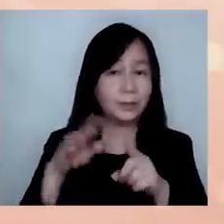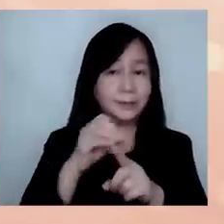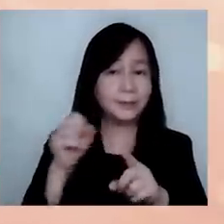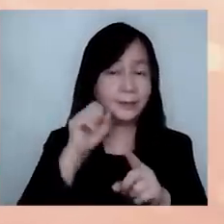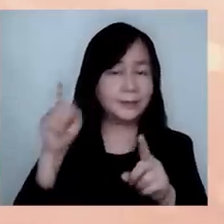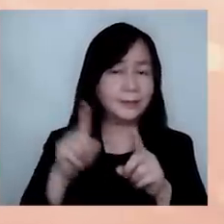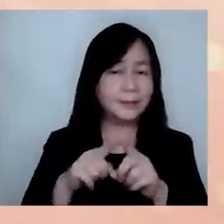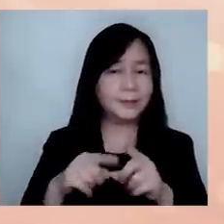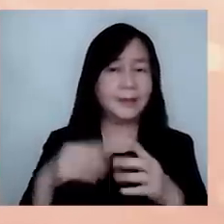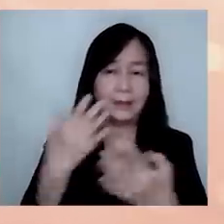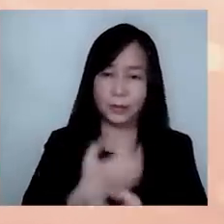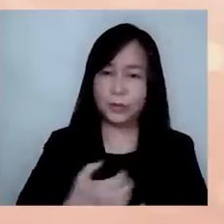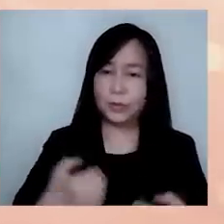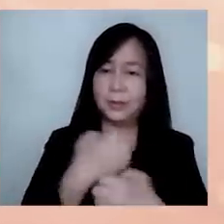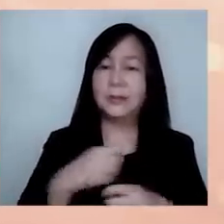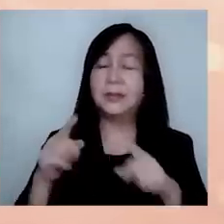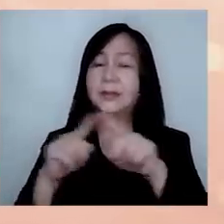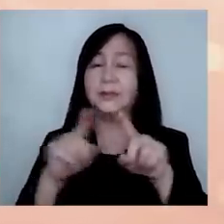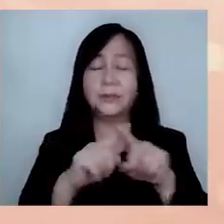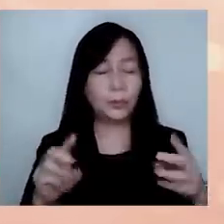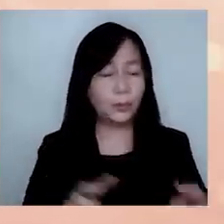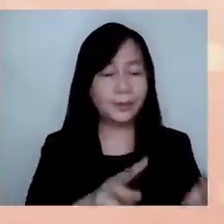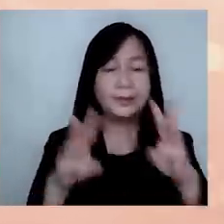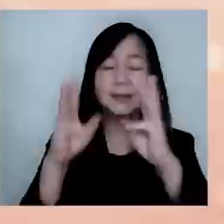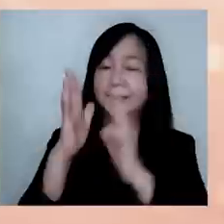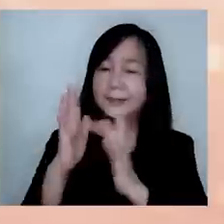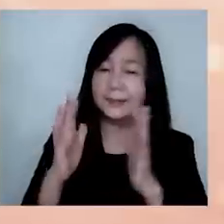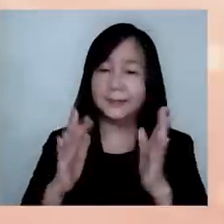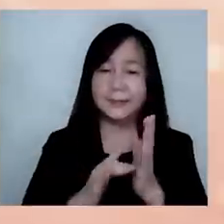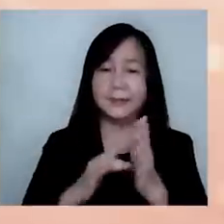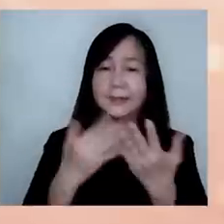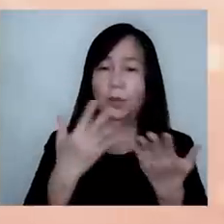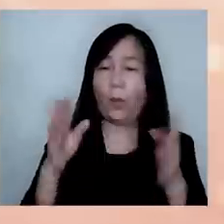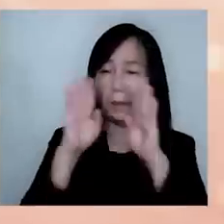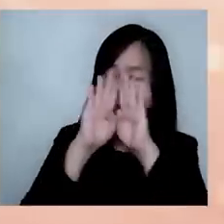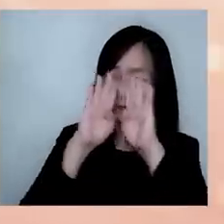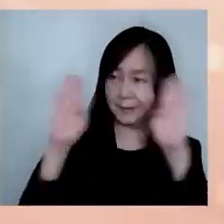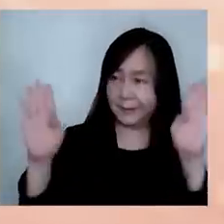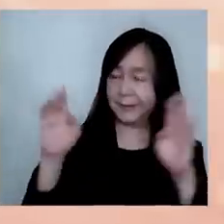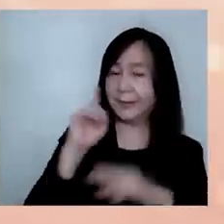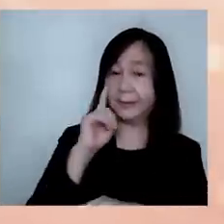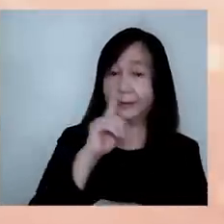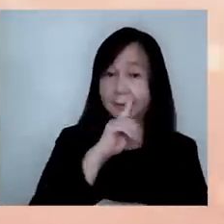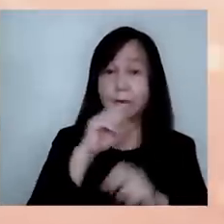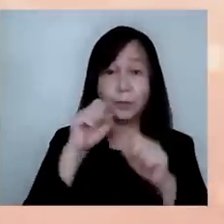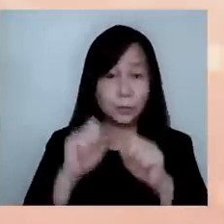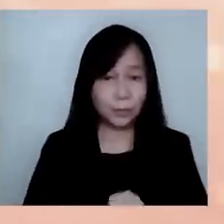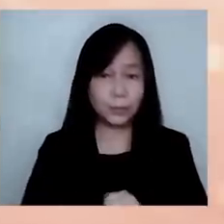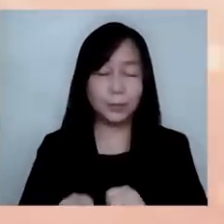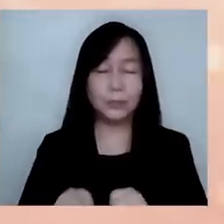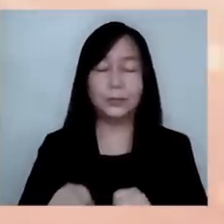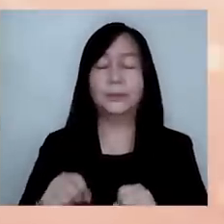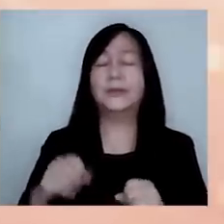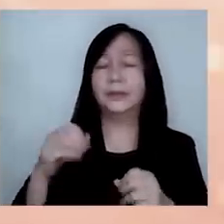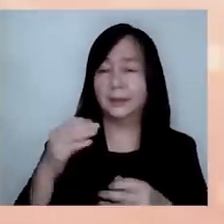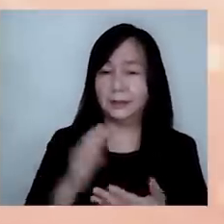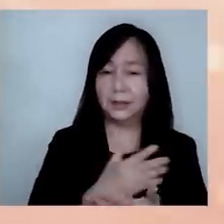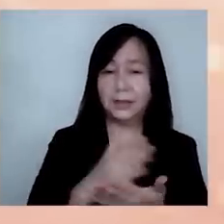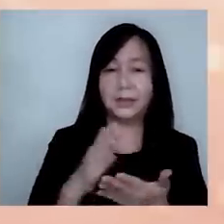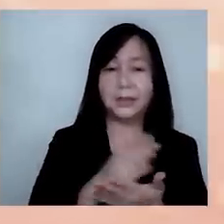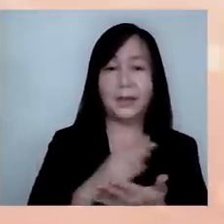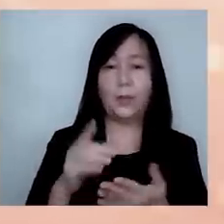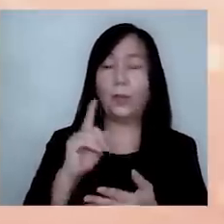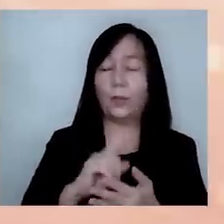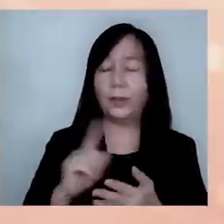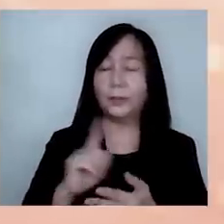the different ways by which Jesus opens our eyes so that we could share what we have